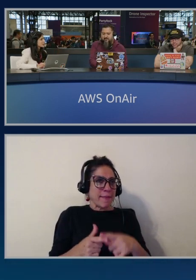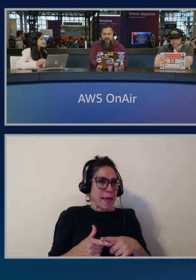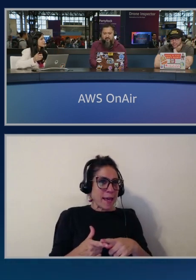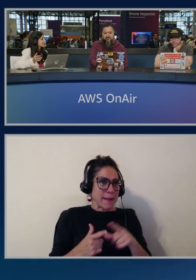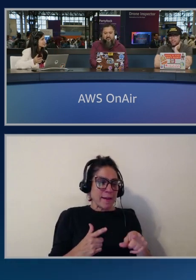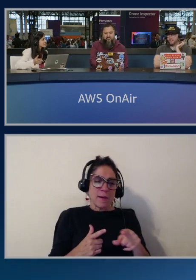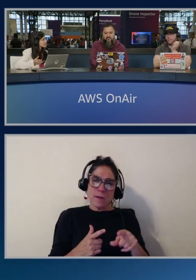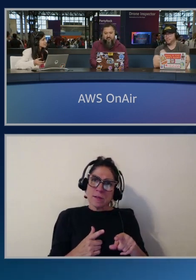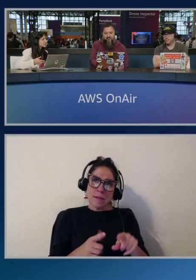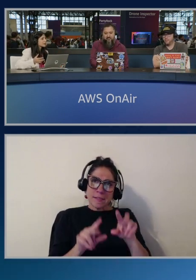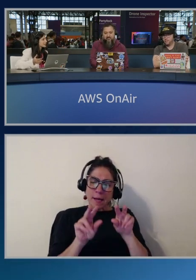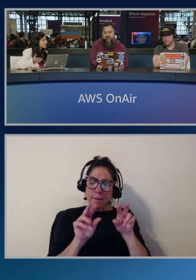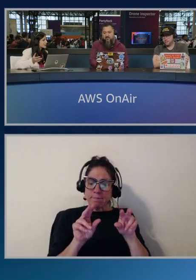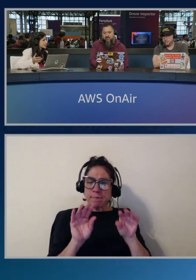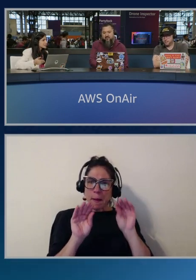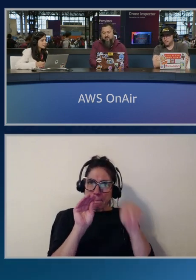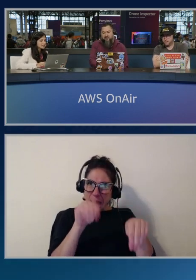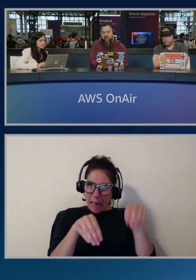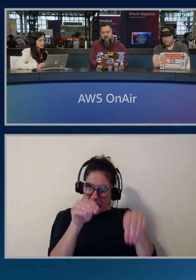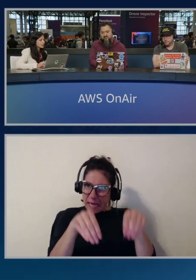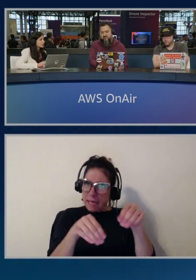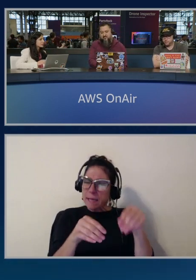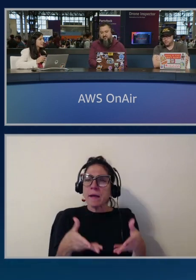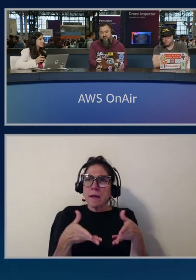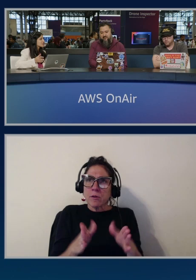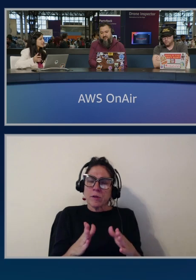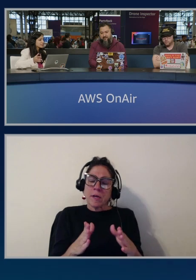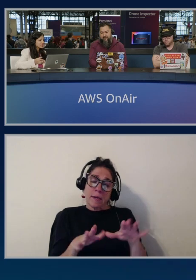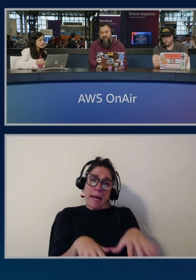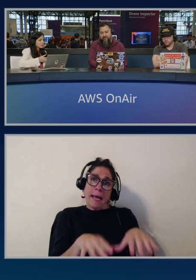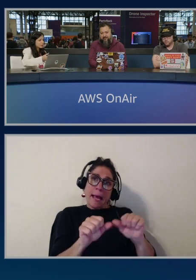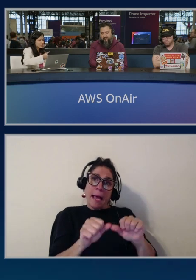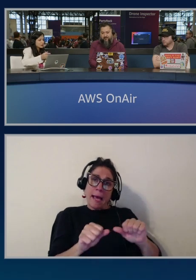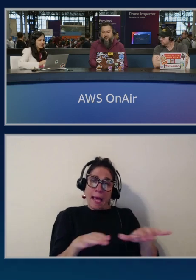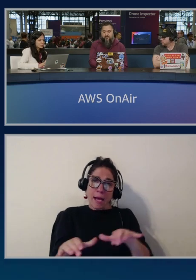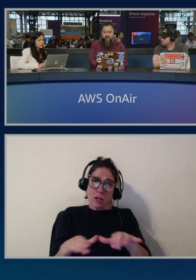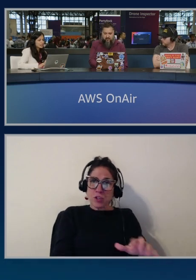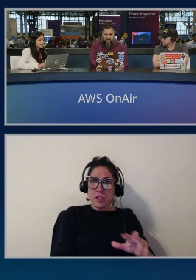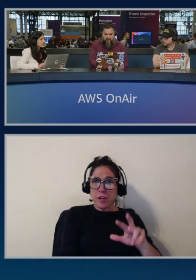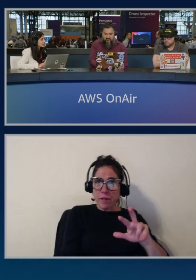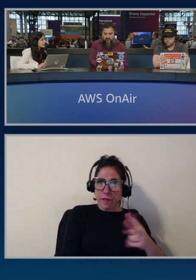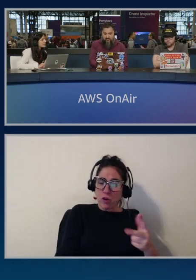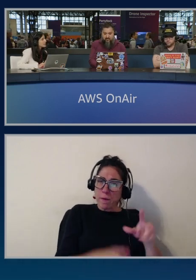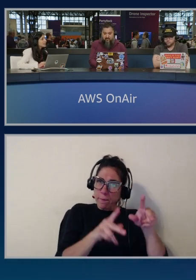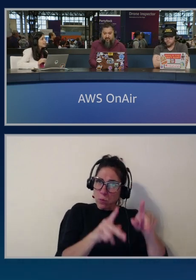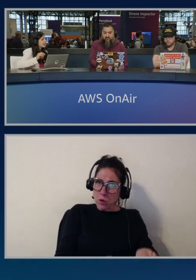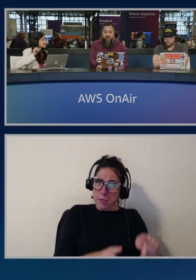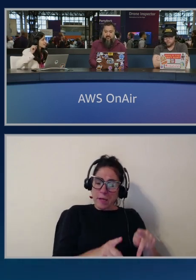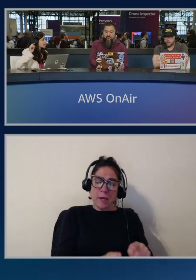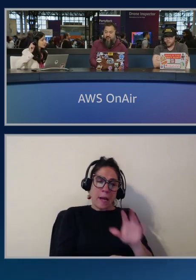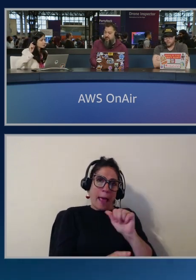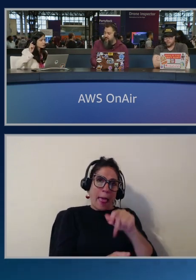which allow you to take actions in third-party applications. So you can create a Jira ticket. So if I wanted to add a plugin card here and say